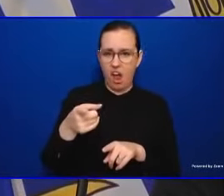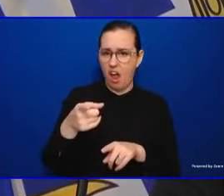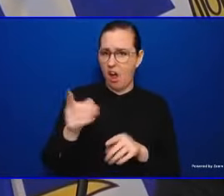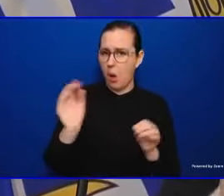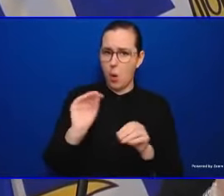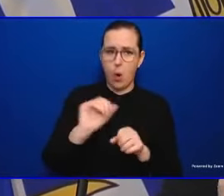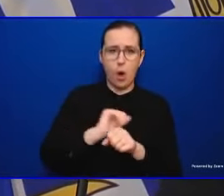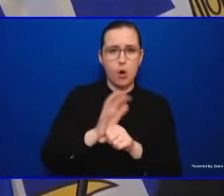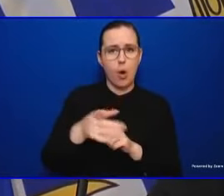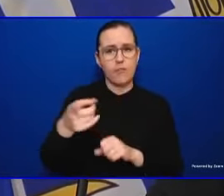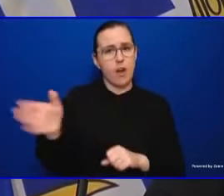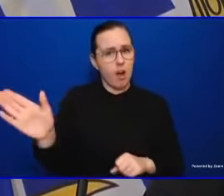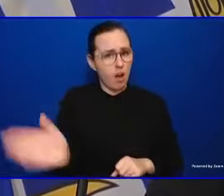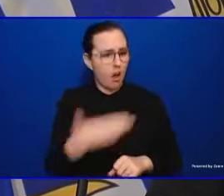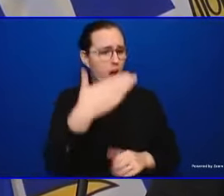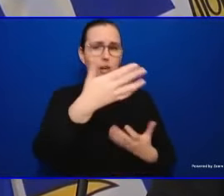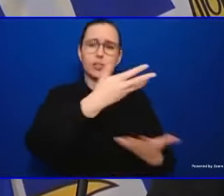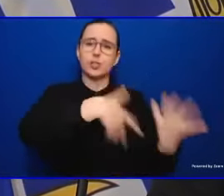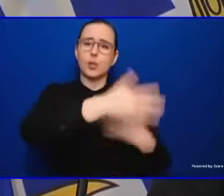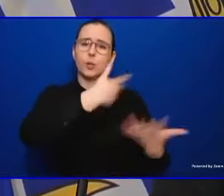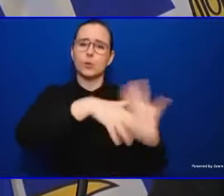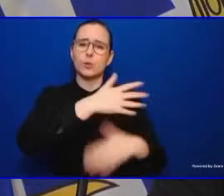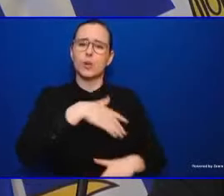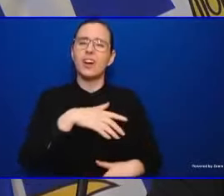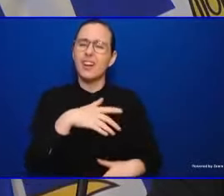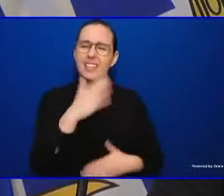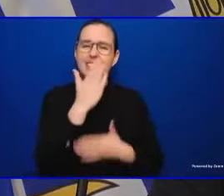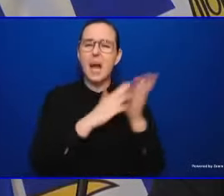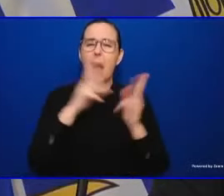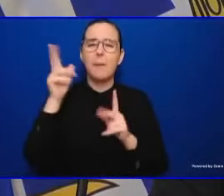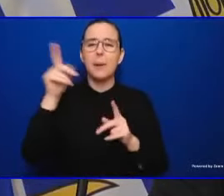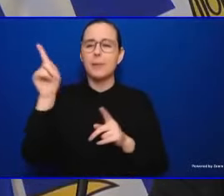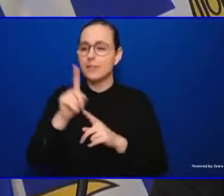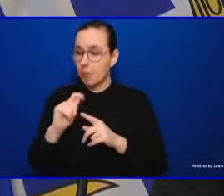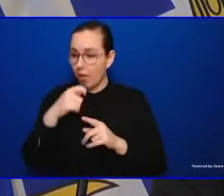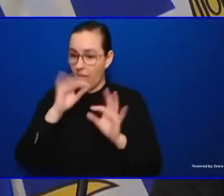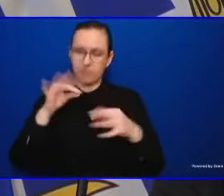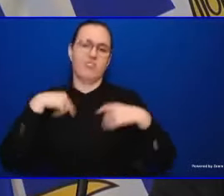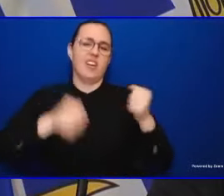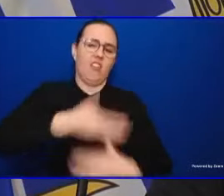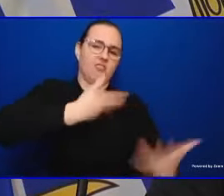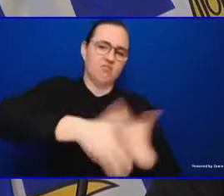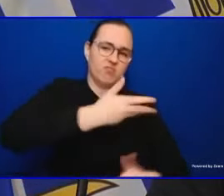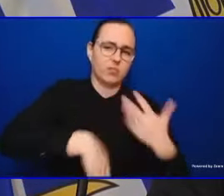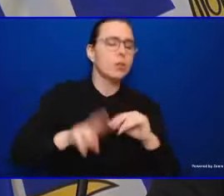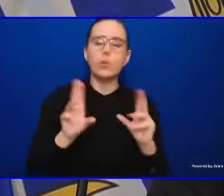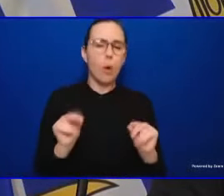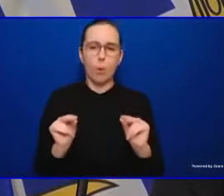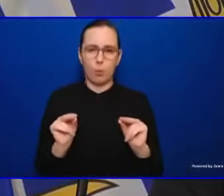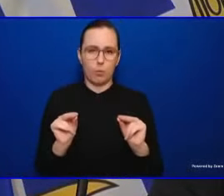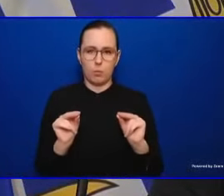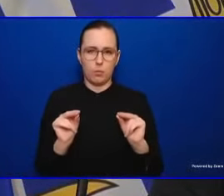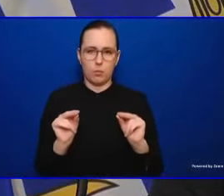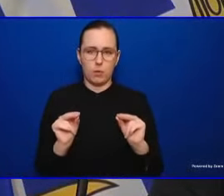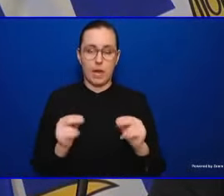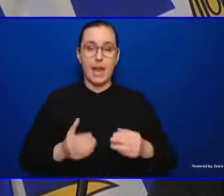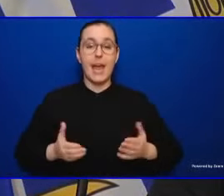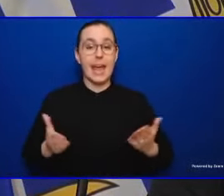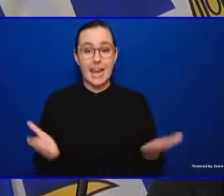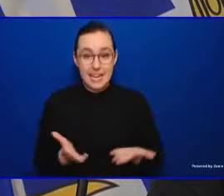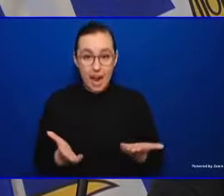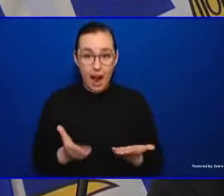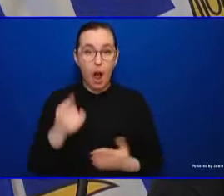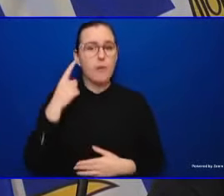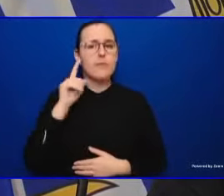highest and where the test will have the greatest impact. And that has been our focus here in British Columbia with this precious commodity